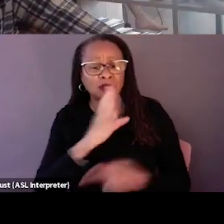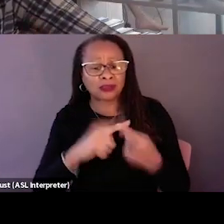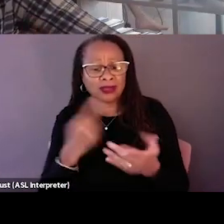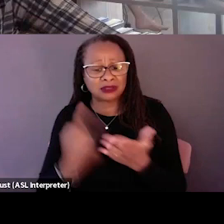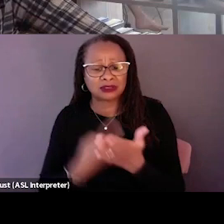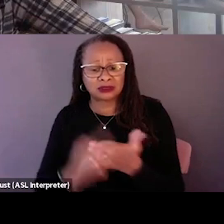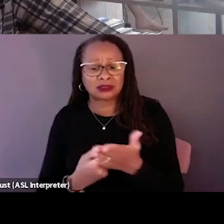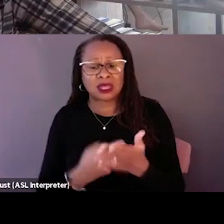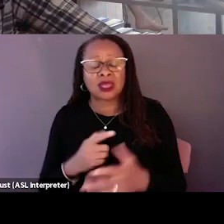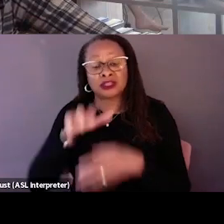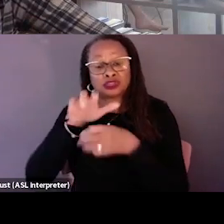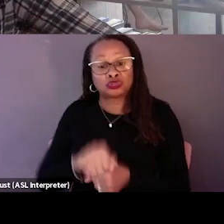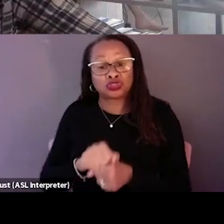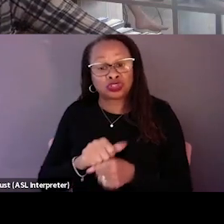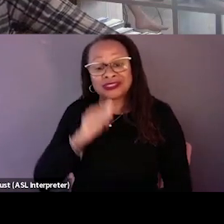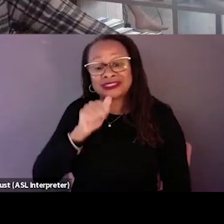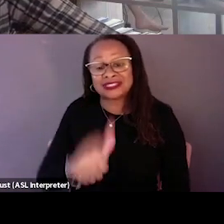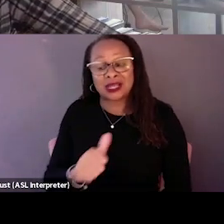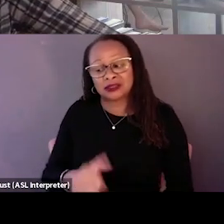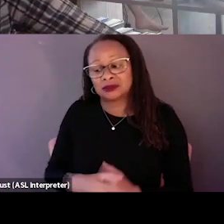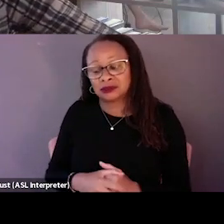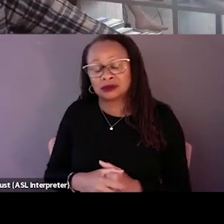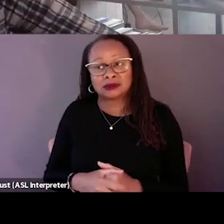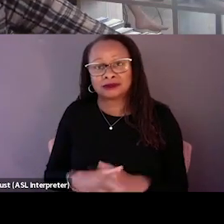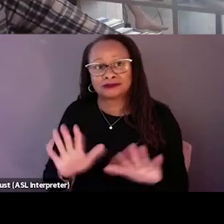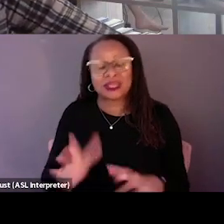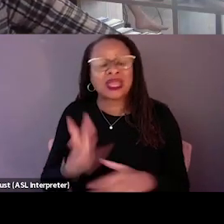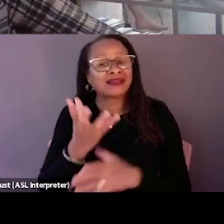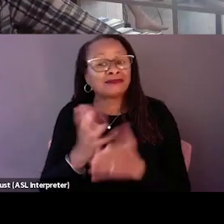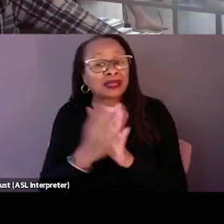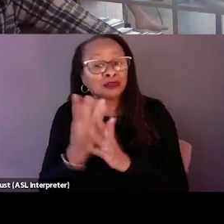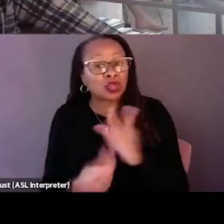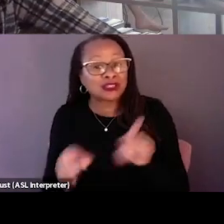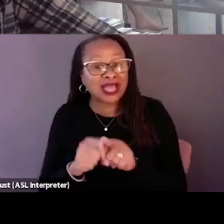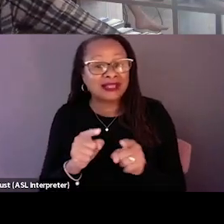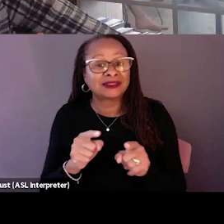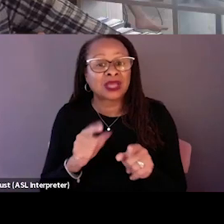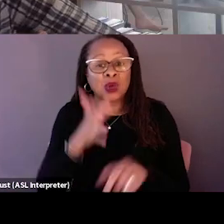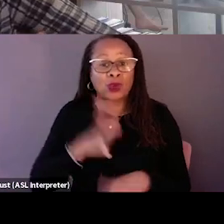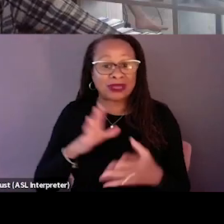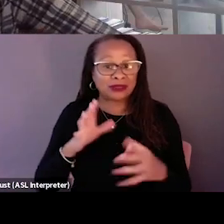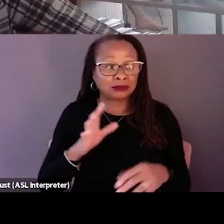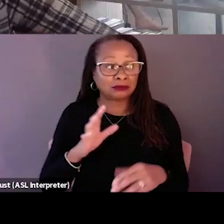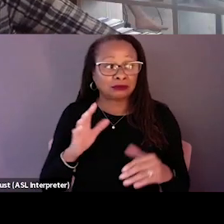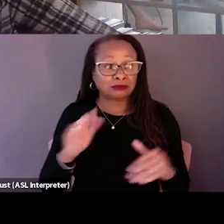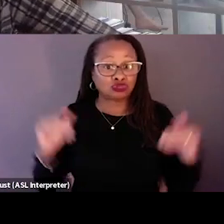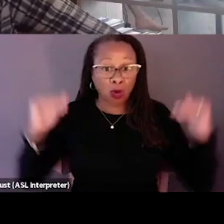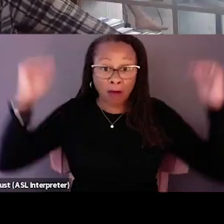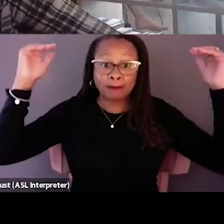sometimes the tradition is lost as women grow older. Can you talk a little bit about